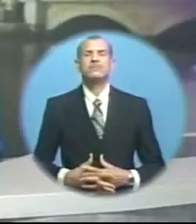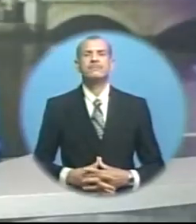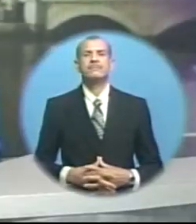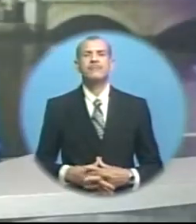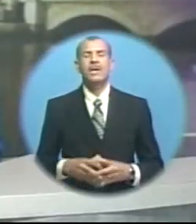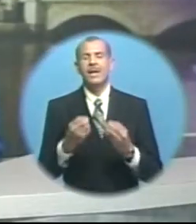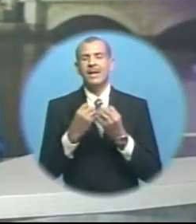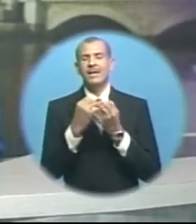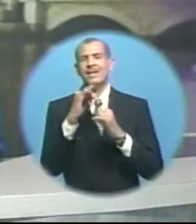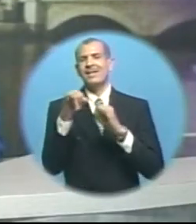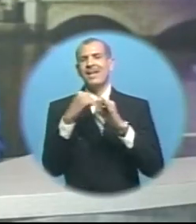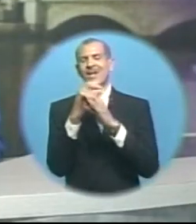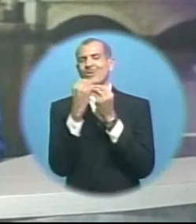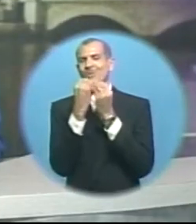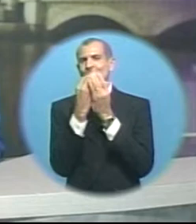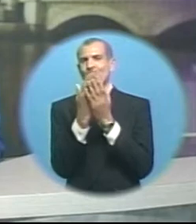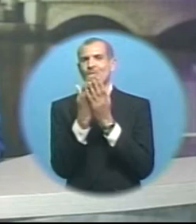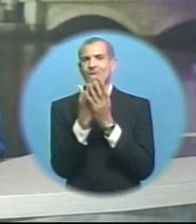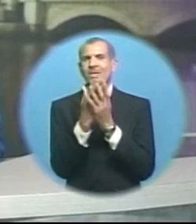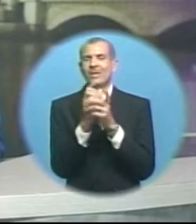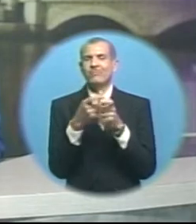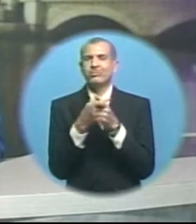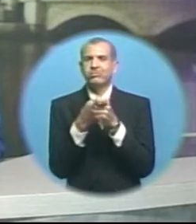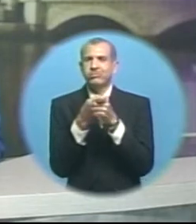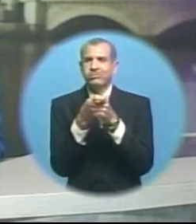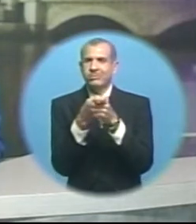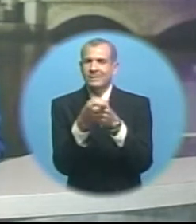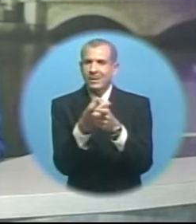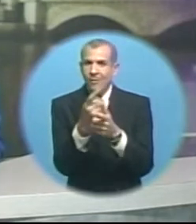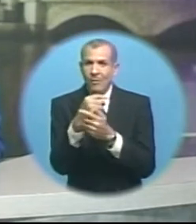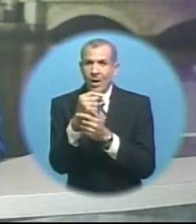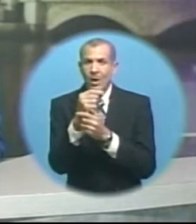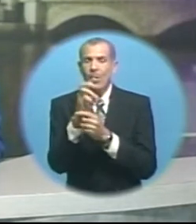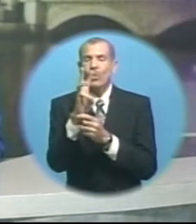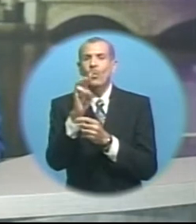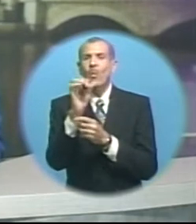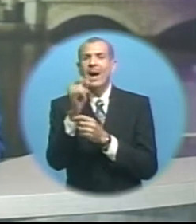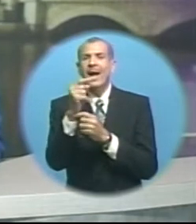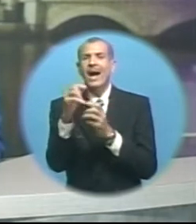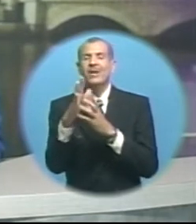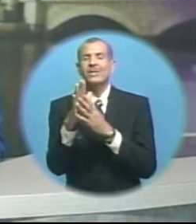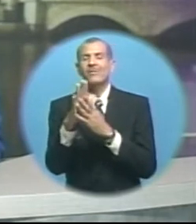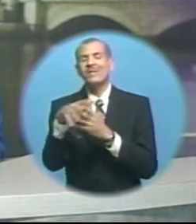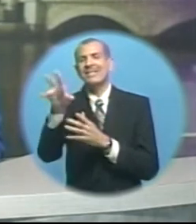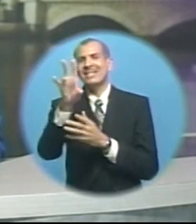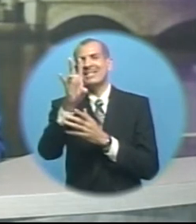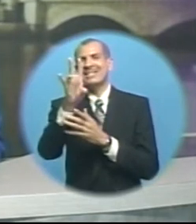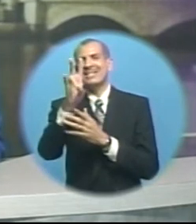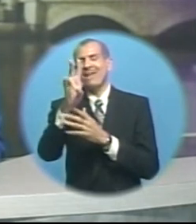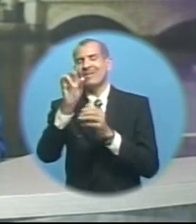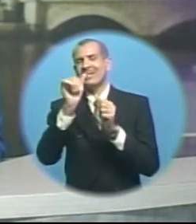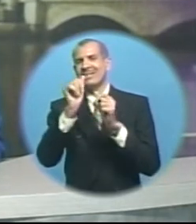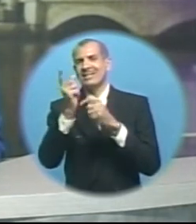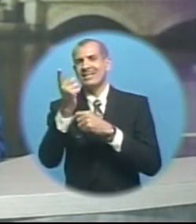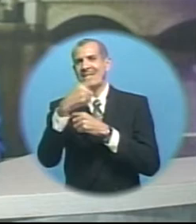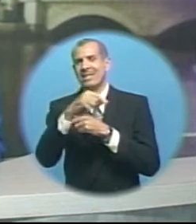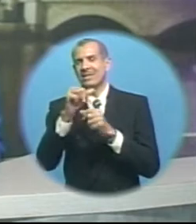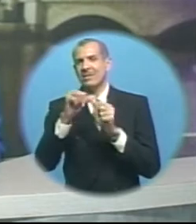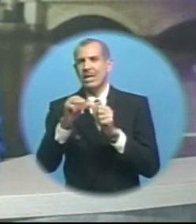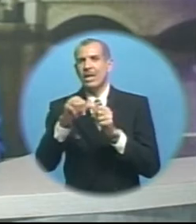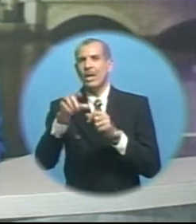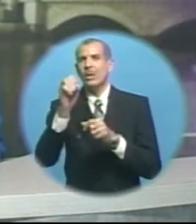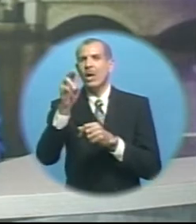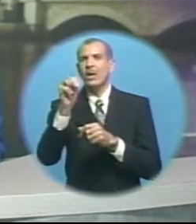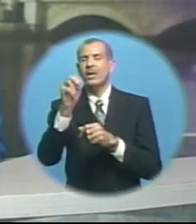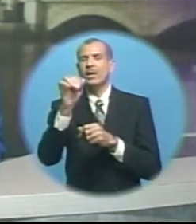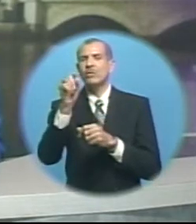News on the international scene now. The race for the White House appears to be tightening with 7 days left. Polls show Donald Trump